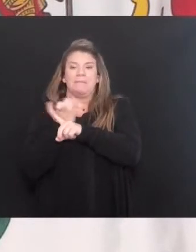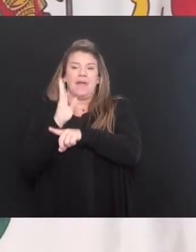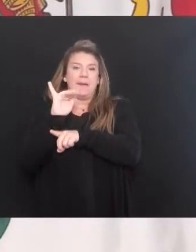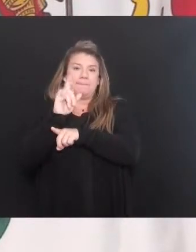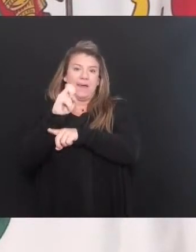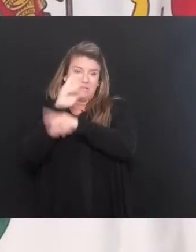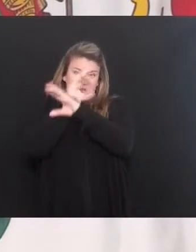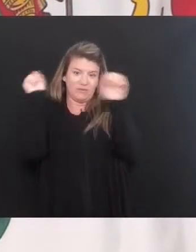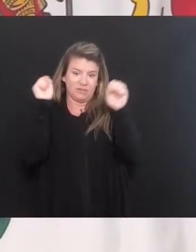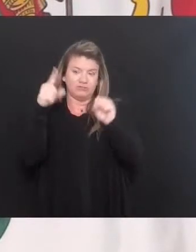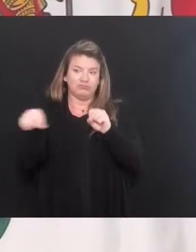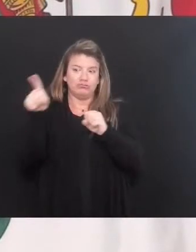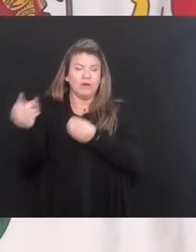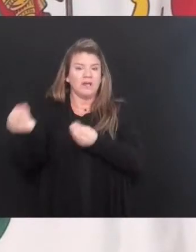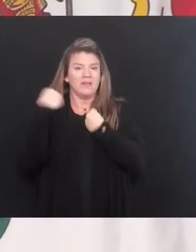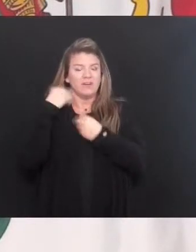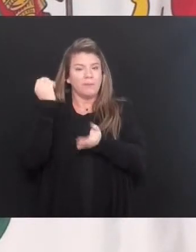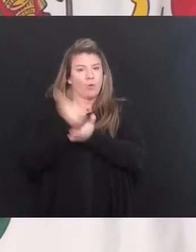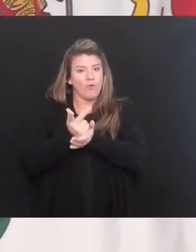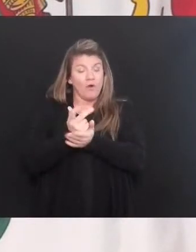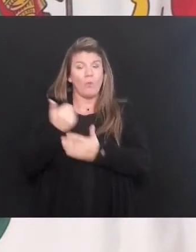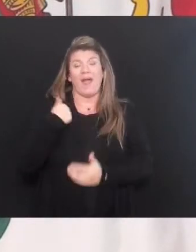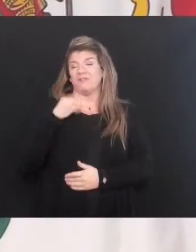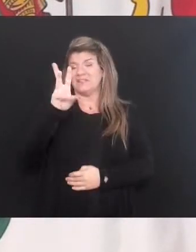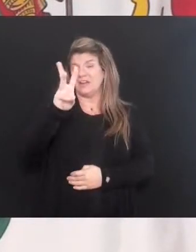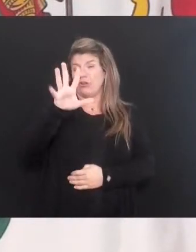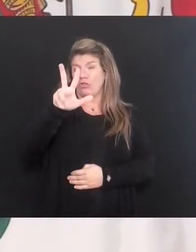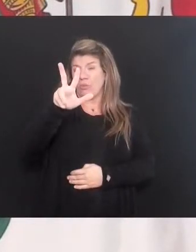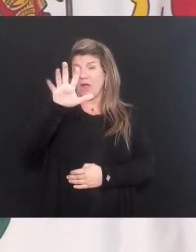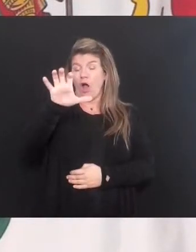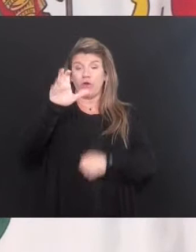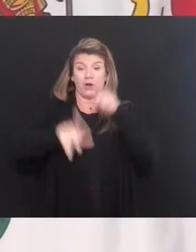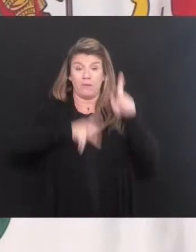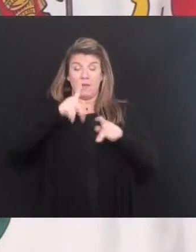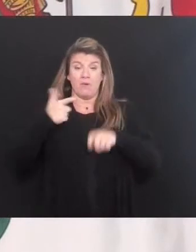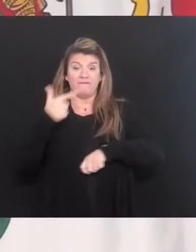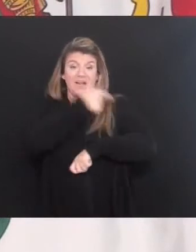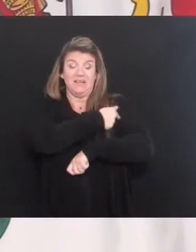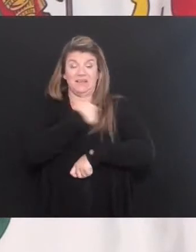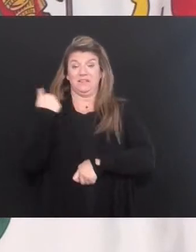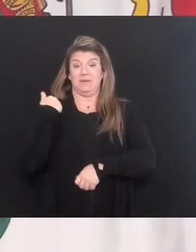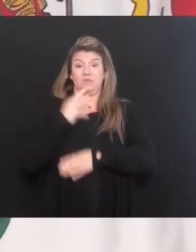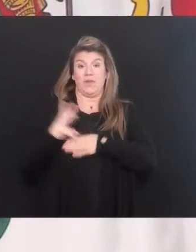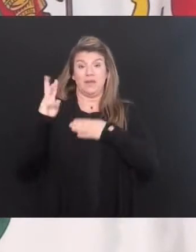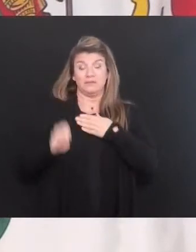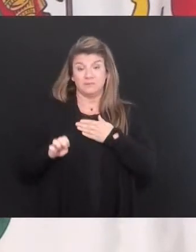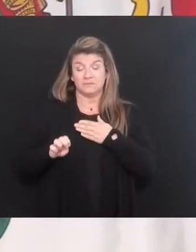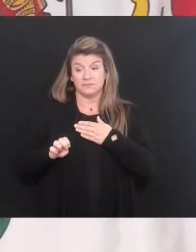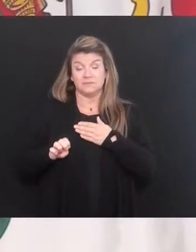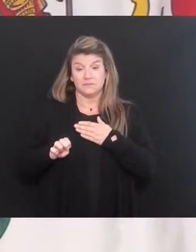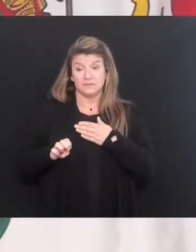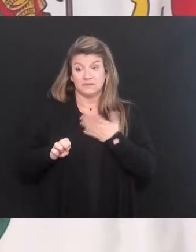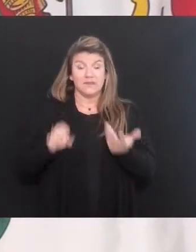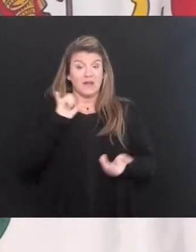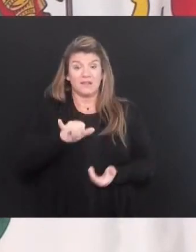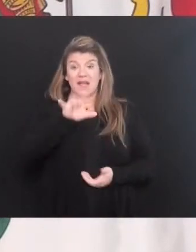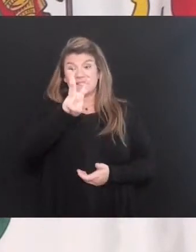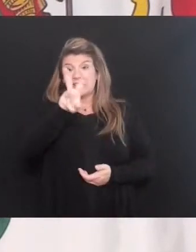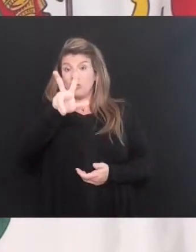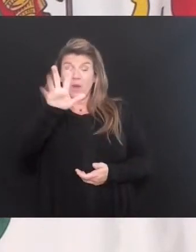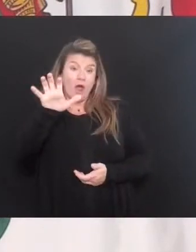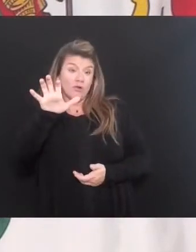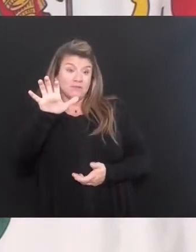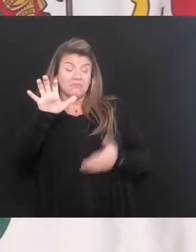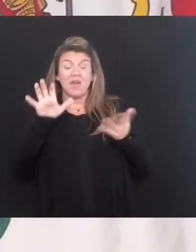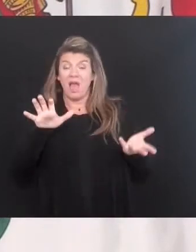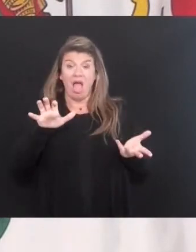be able to give them. We got 6,300 people vaccinated over the weekend. You know, that's 6,300. There's